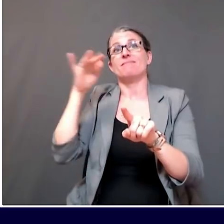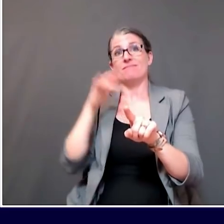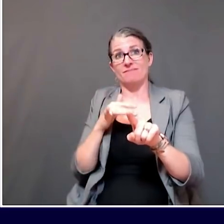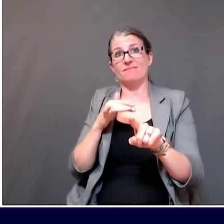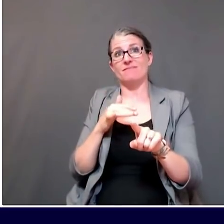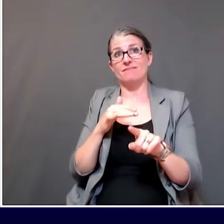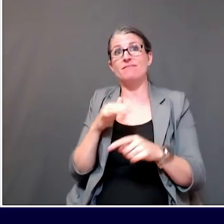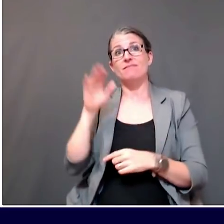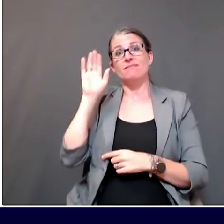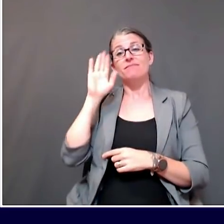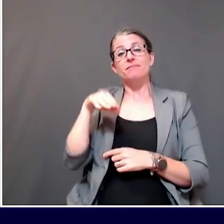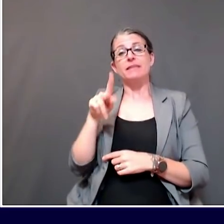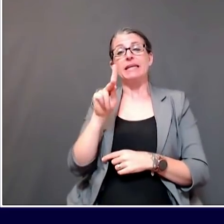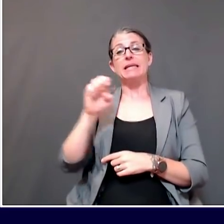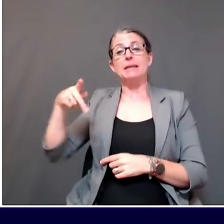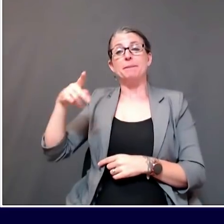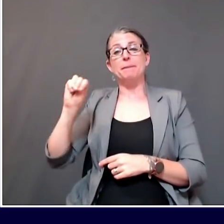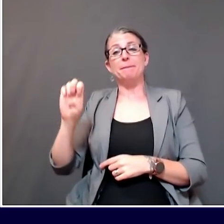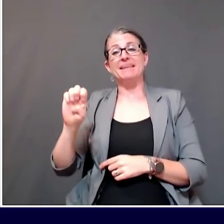education, and prevention efforts.